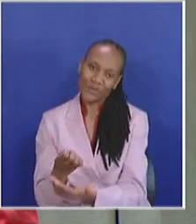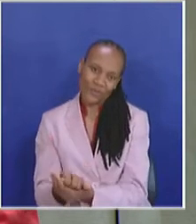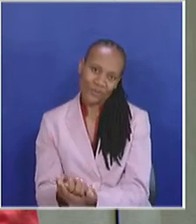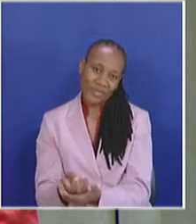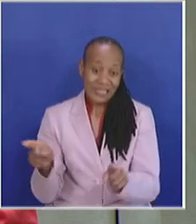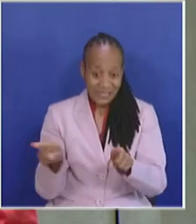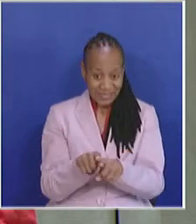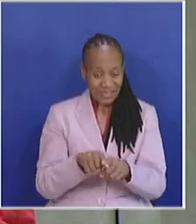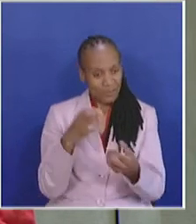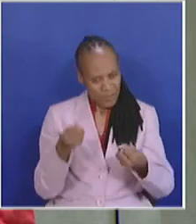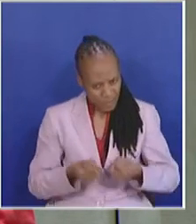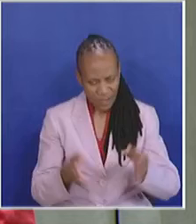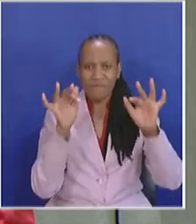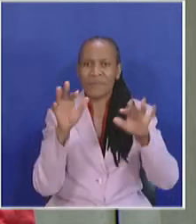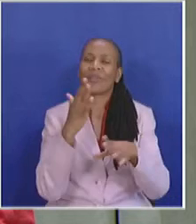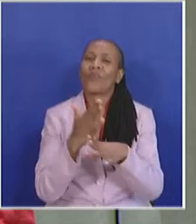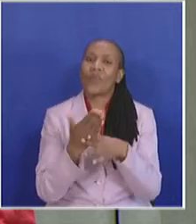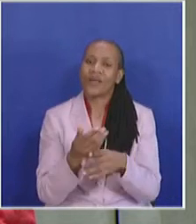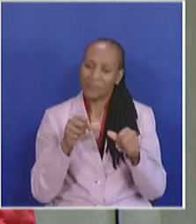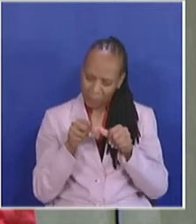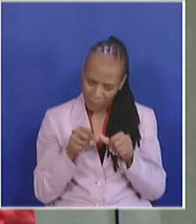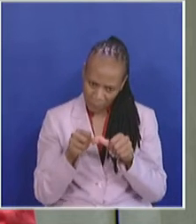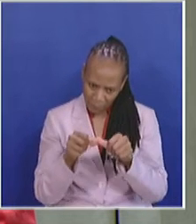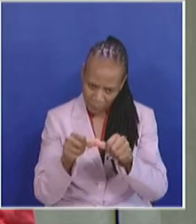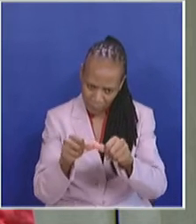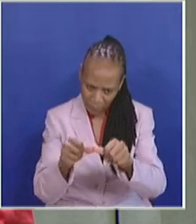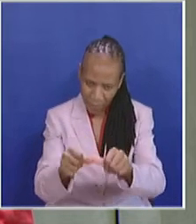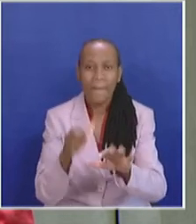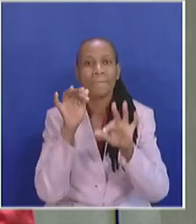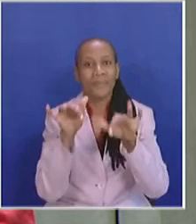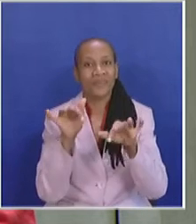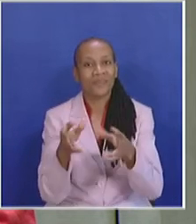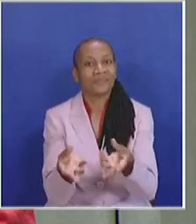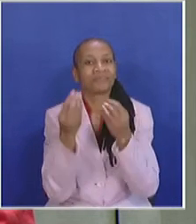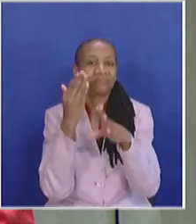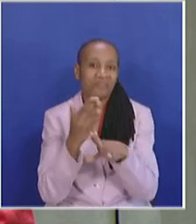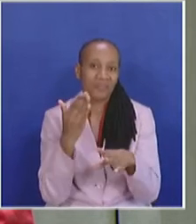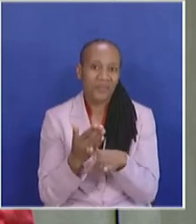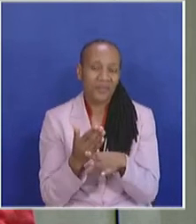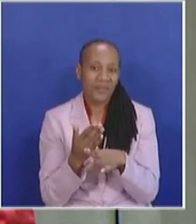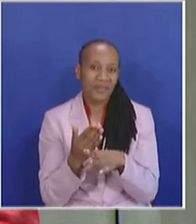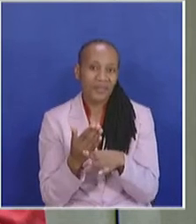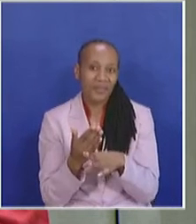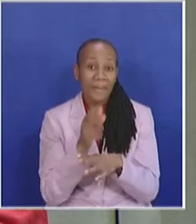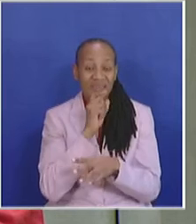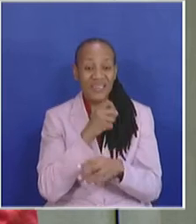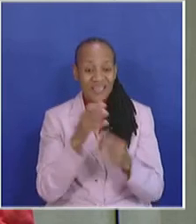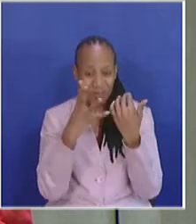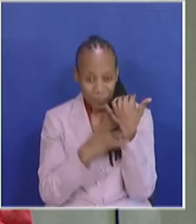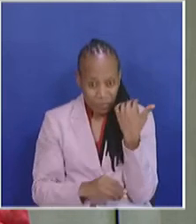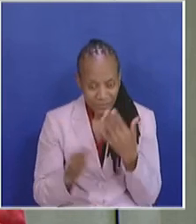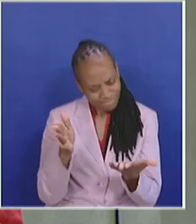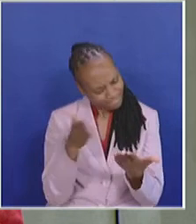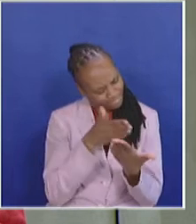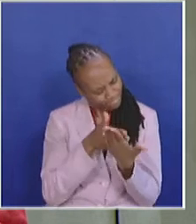the required job opportunities and sustainable jobs for our people, thus pushing back the frontiers of poverty. It was